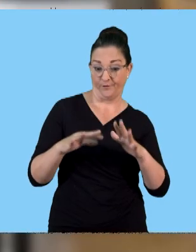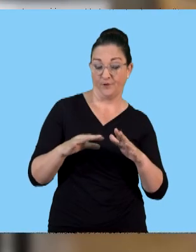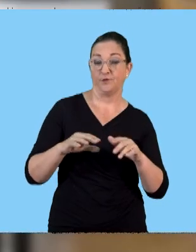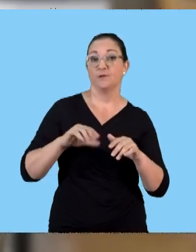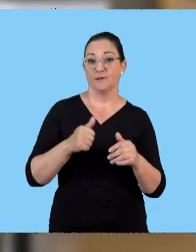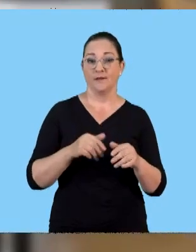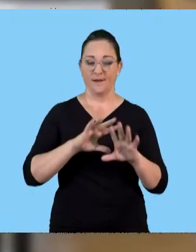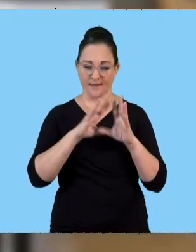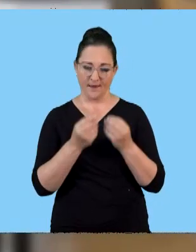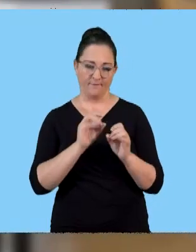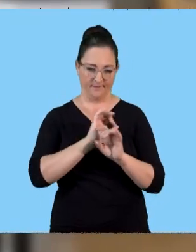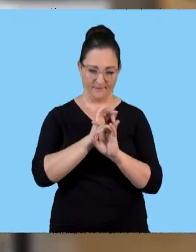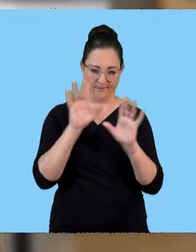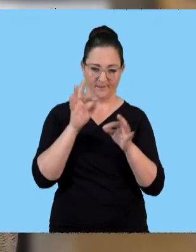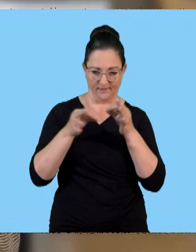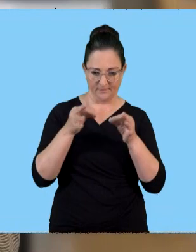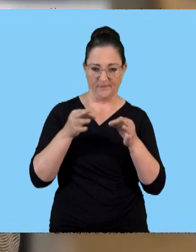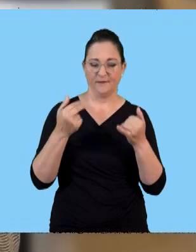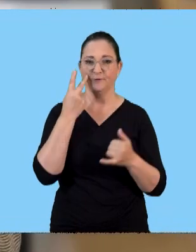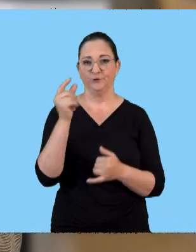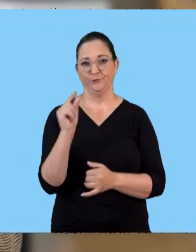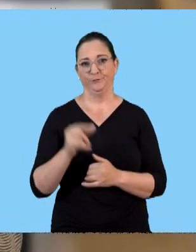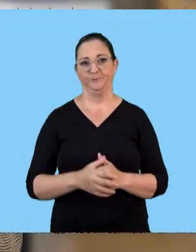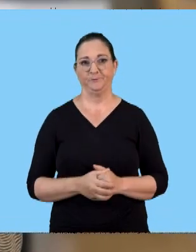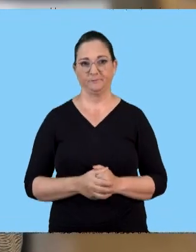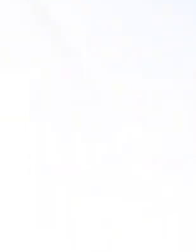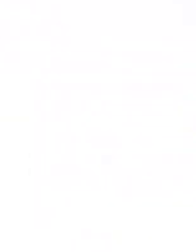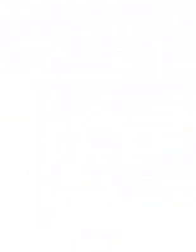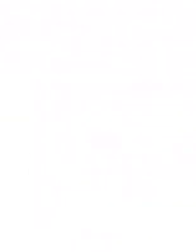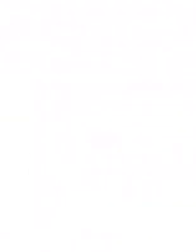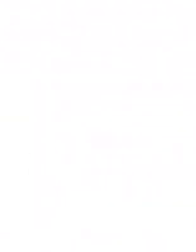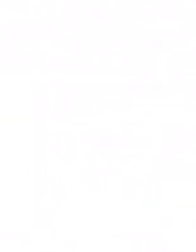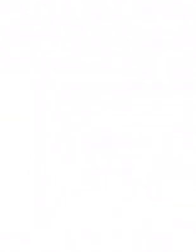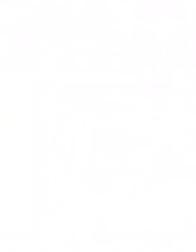After the break, we'll put all of this into context. See you now.